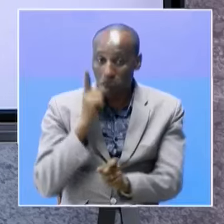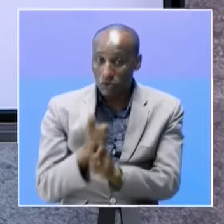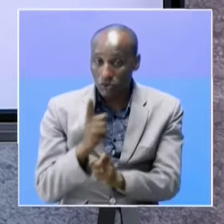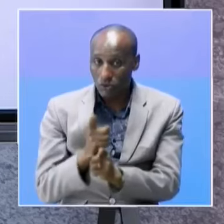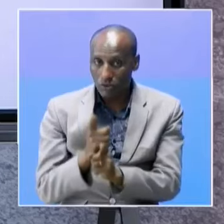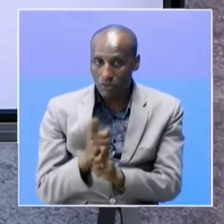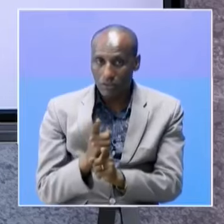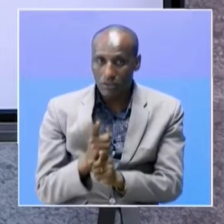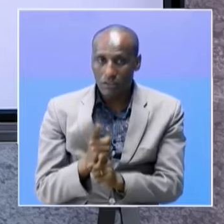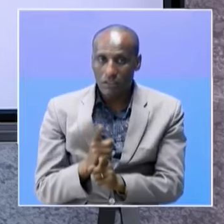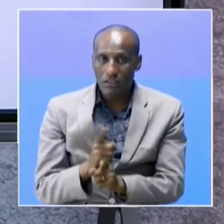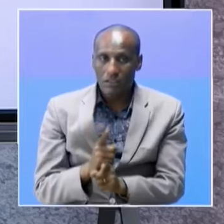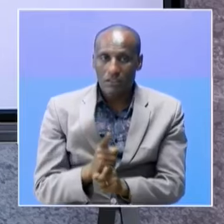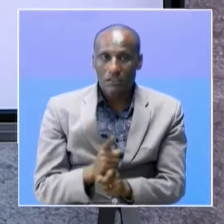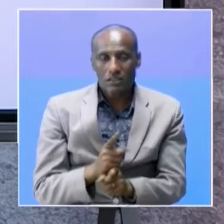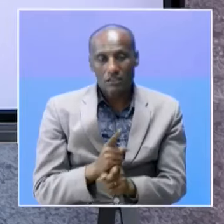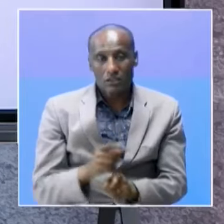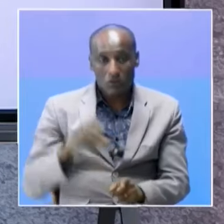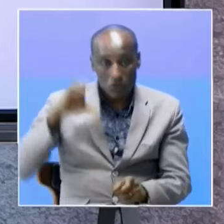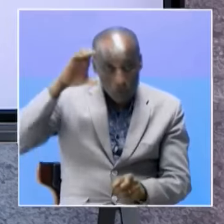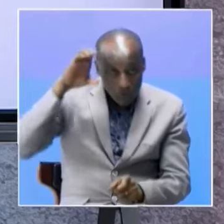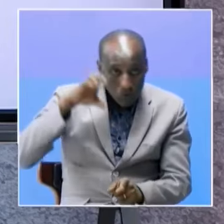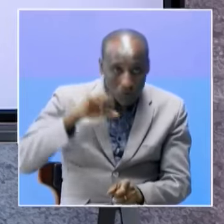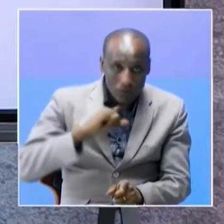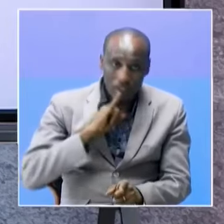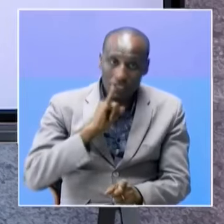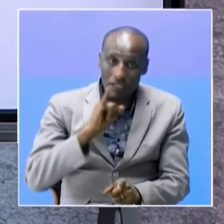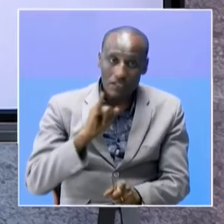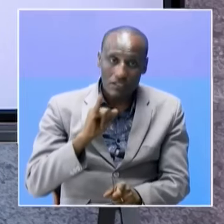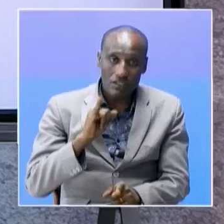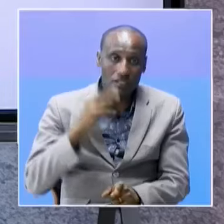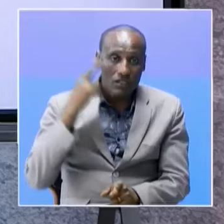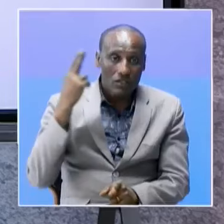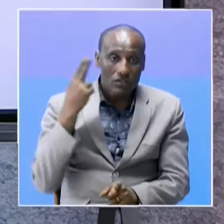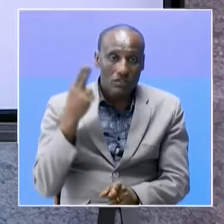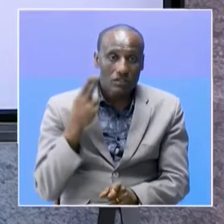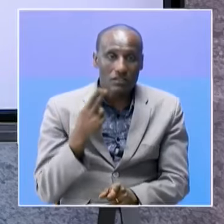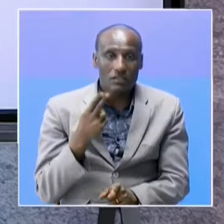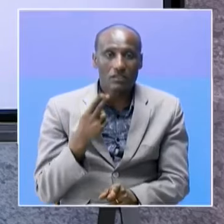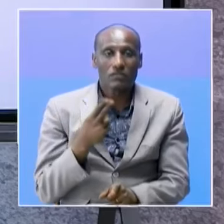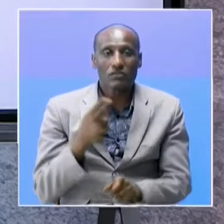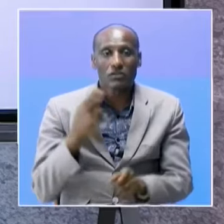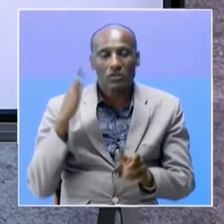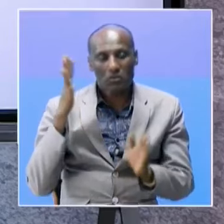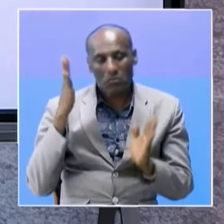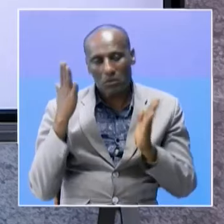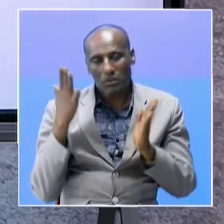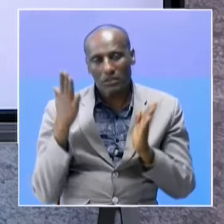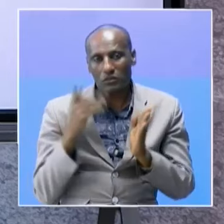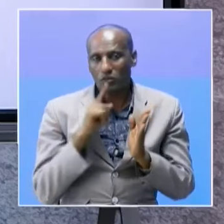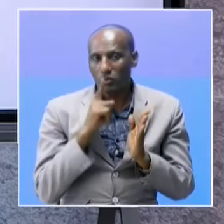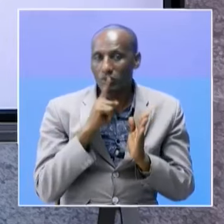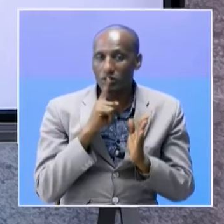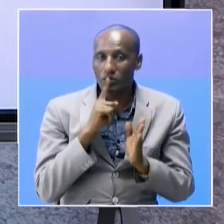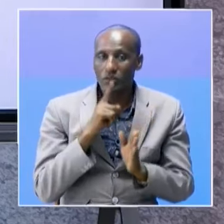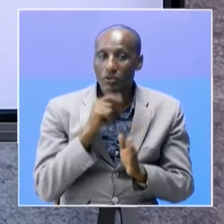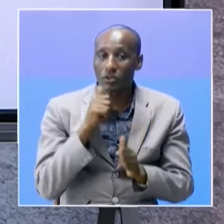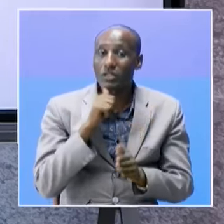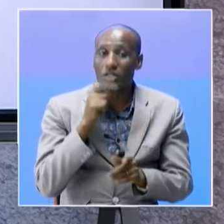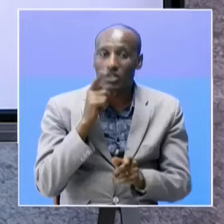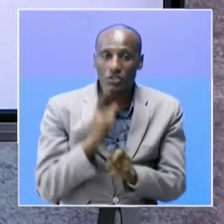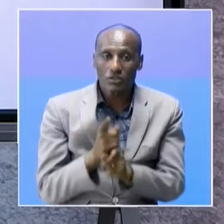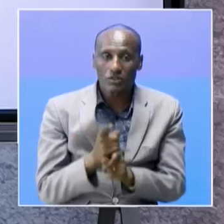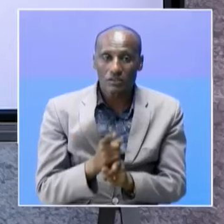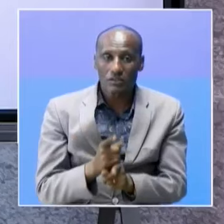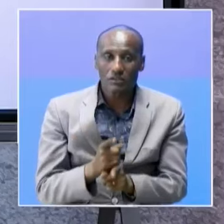Could is used for a possibility that we expect, but we are not certain or we are not sure. So, here